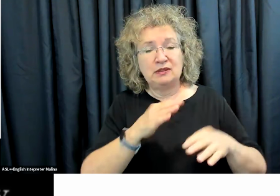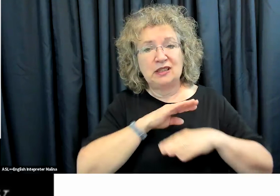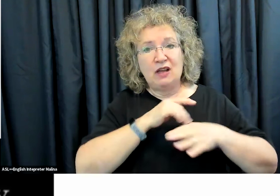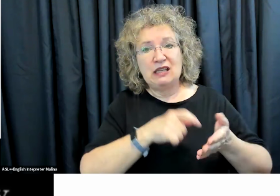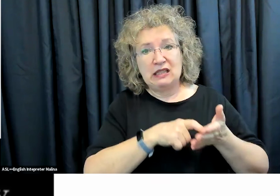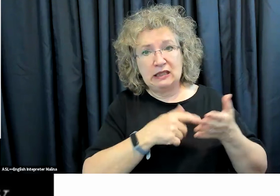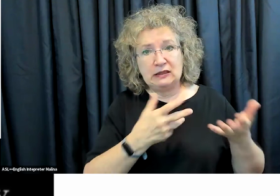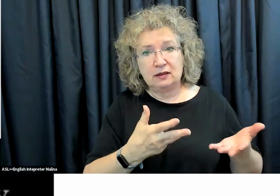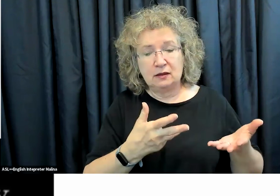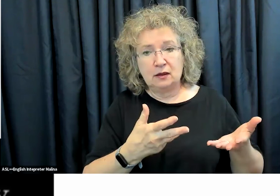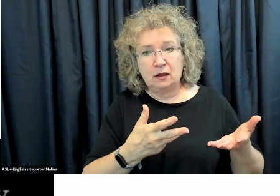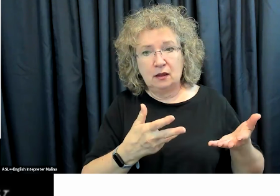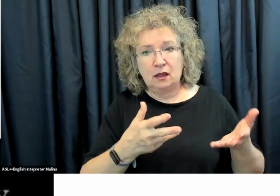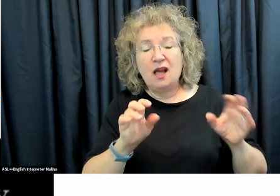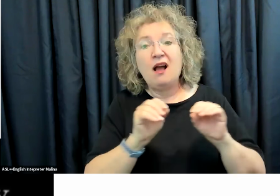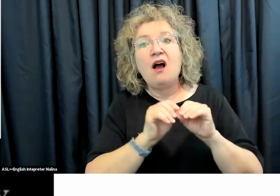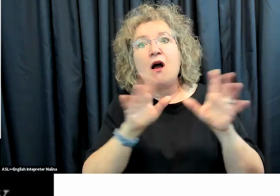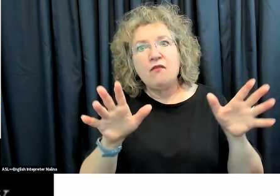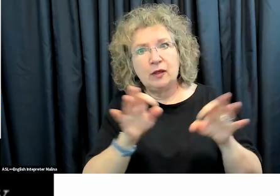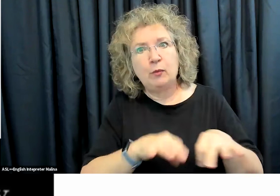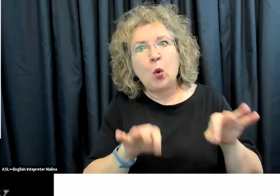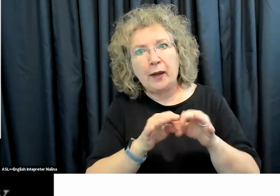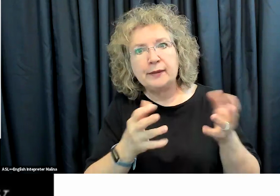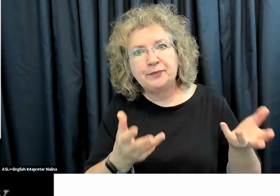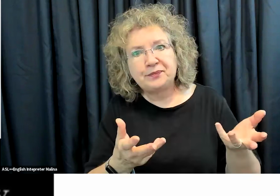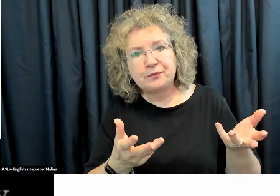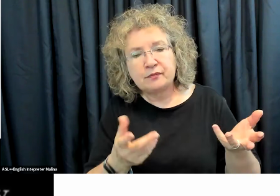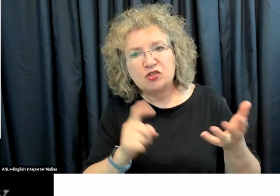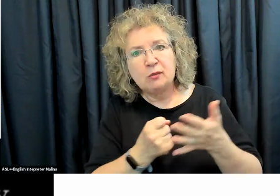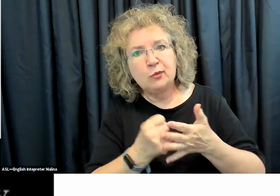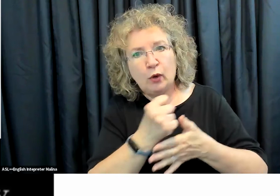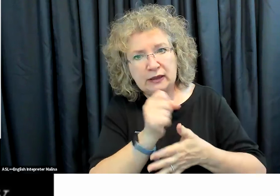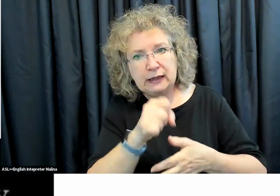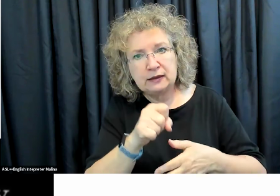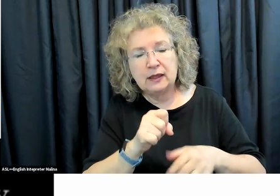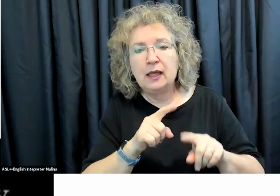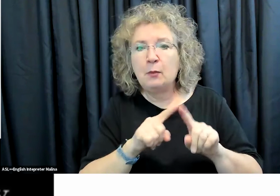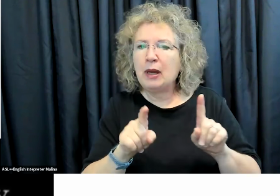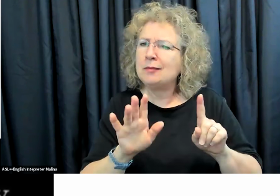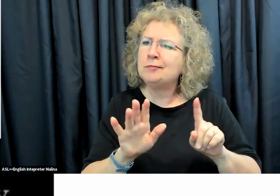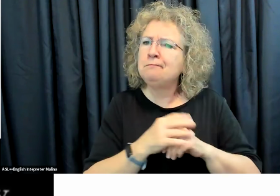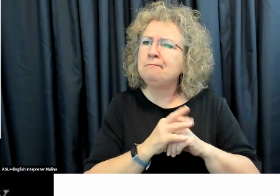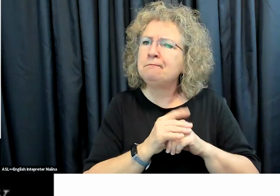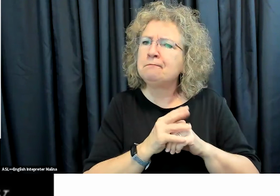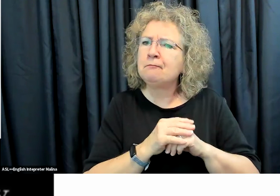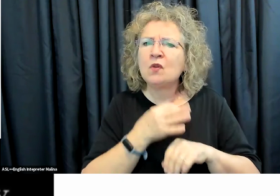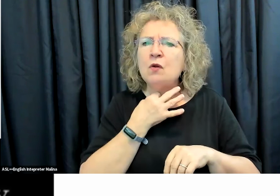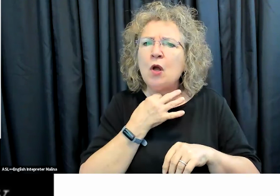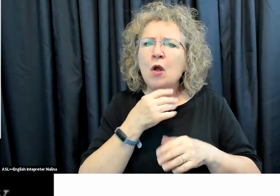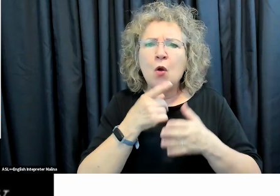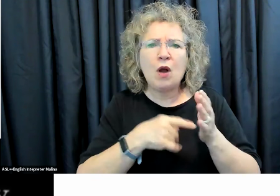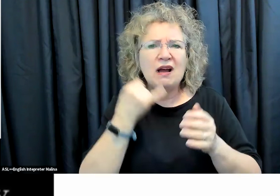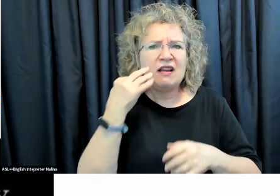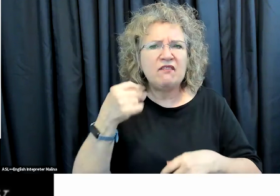safety needs are important and should be prioritized. But I want to just offer a curiosity of what if this model was